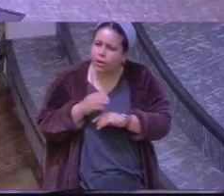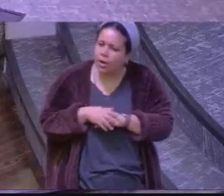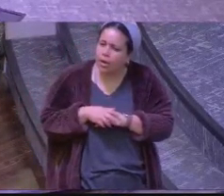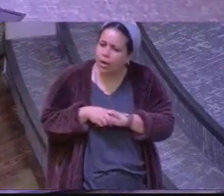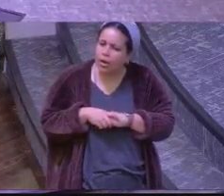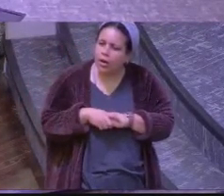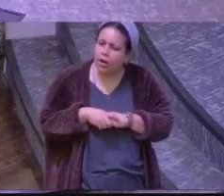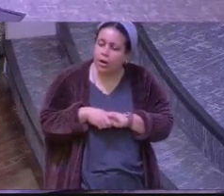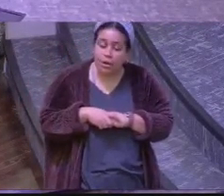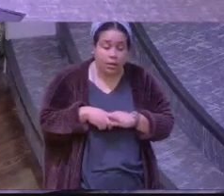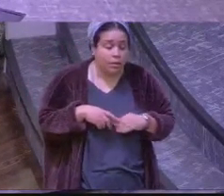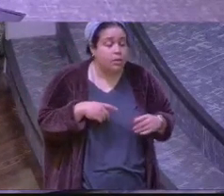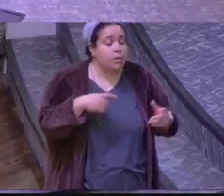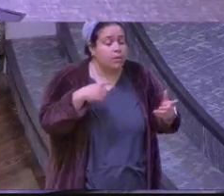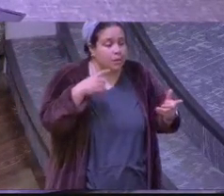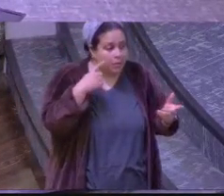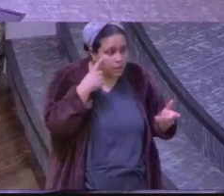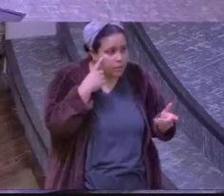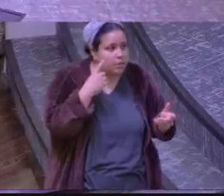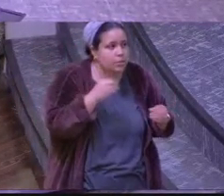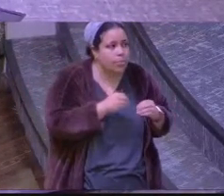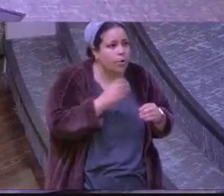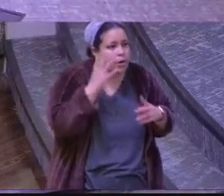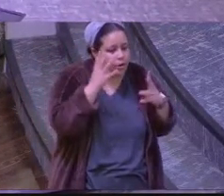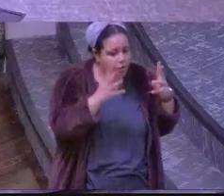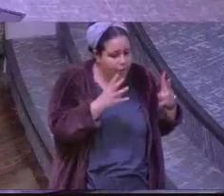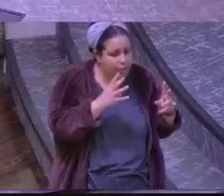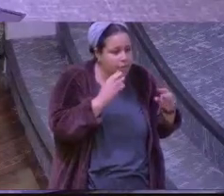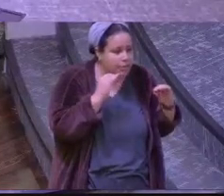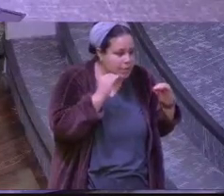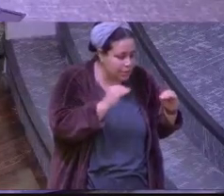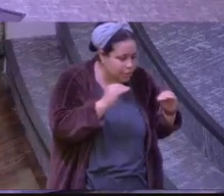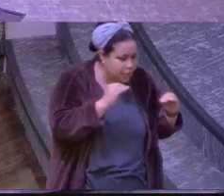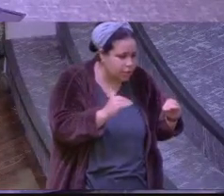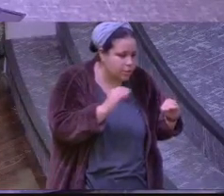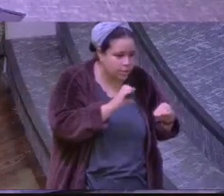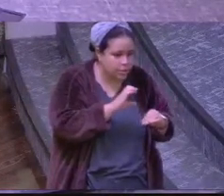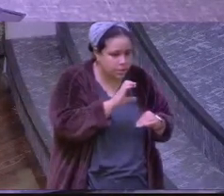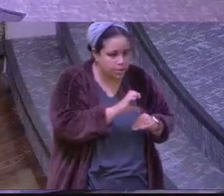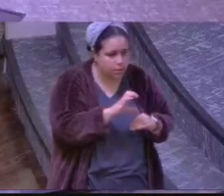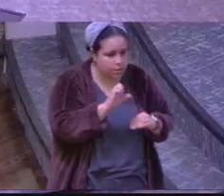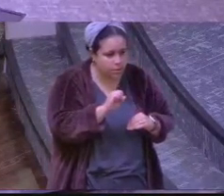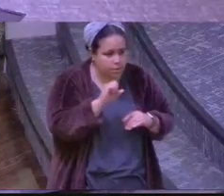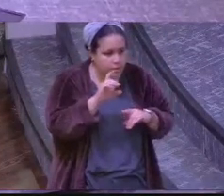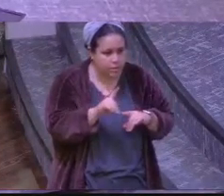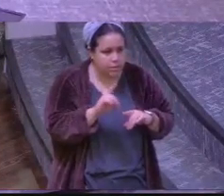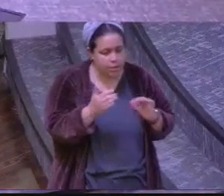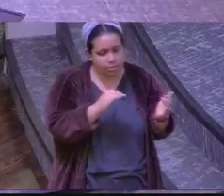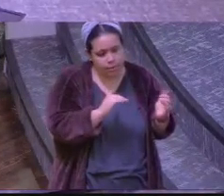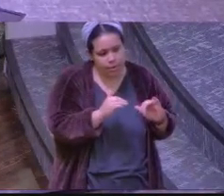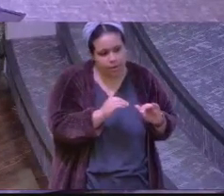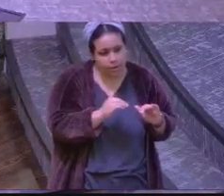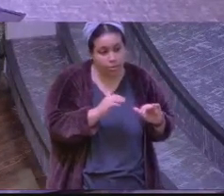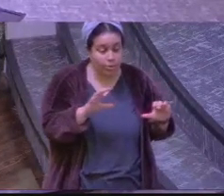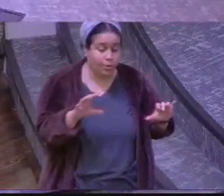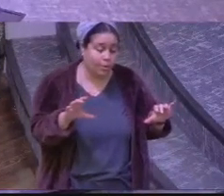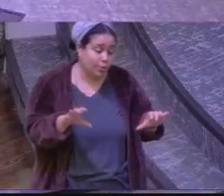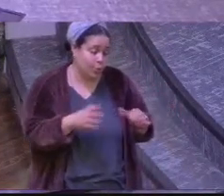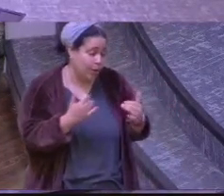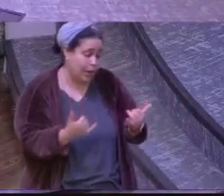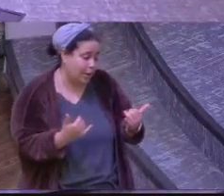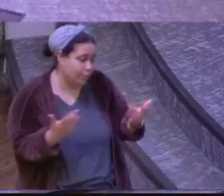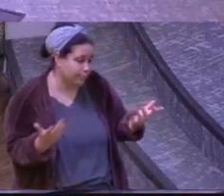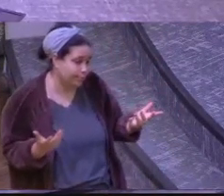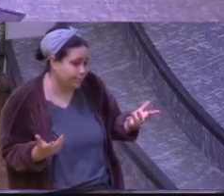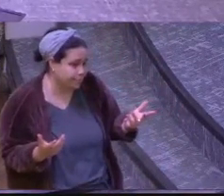more innovative in how we're approaching educating our students at the CCSD Learning Center compared to what we're doing now. And we've